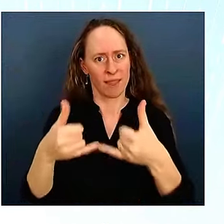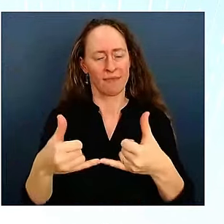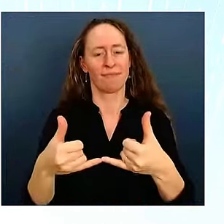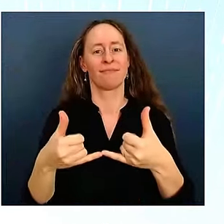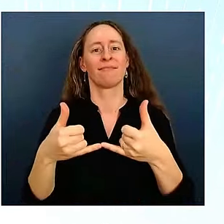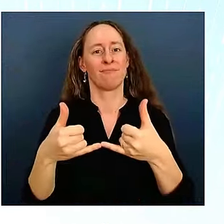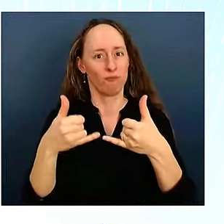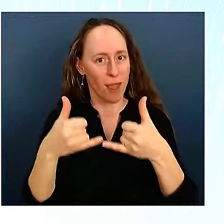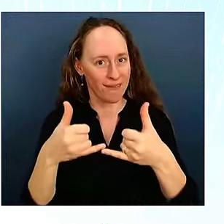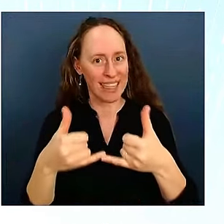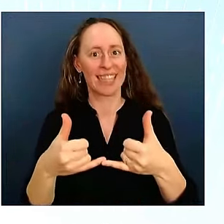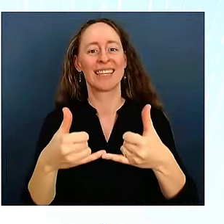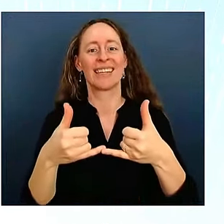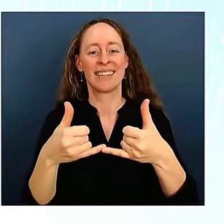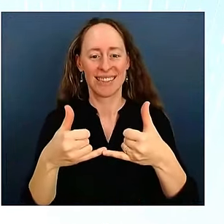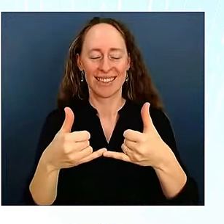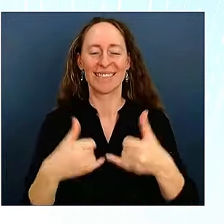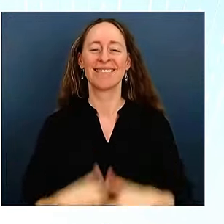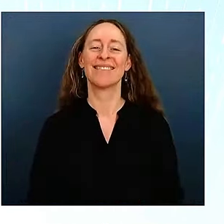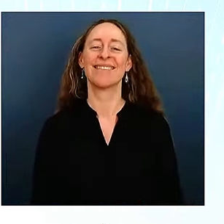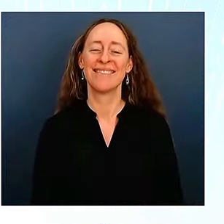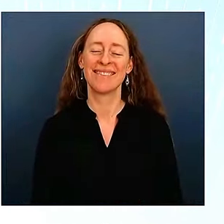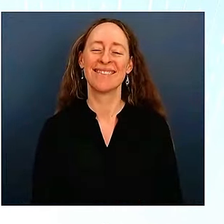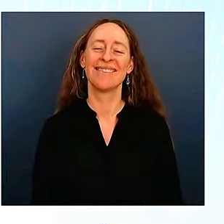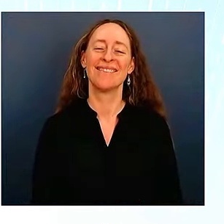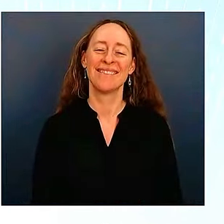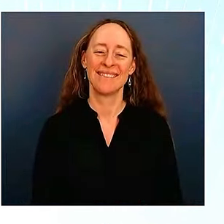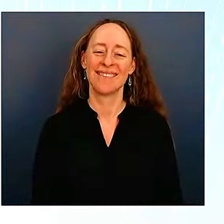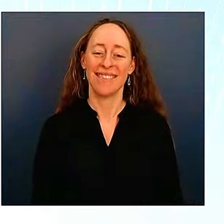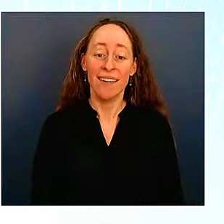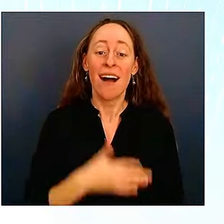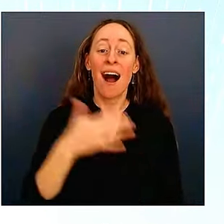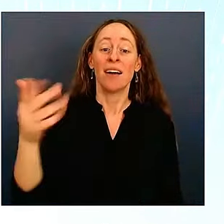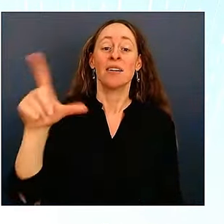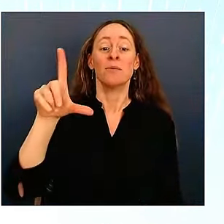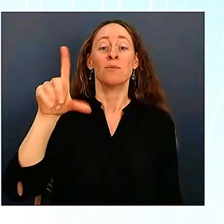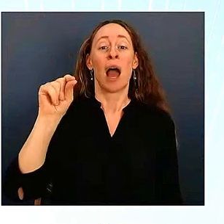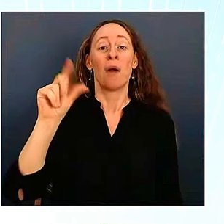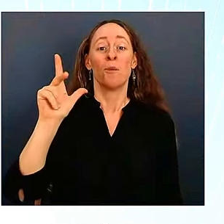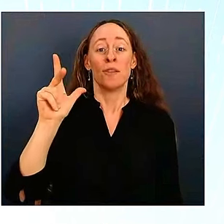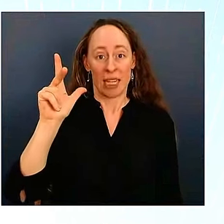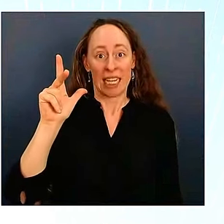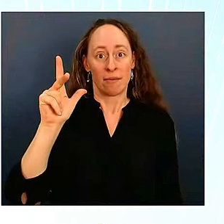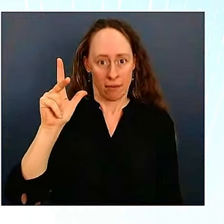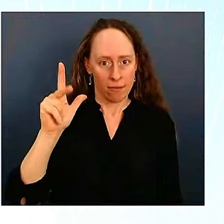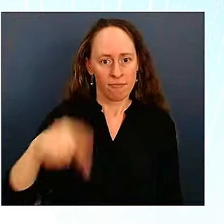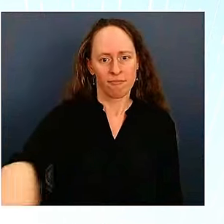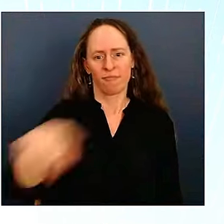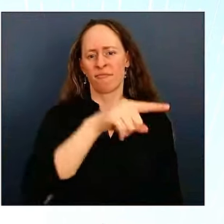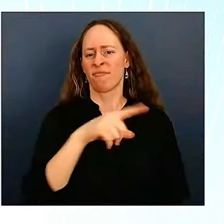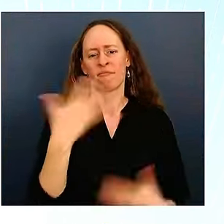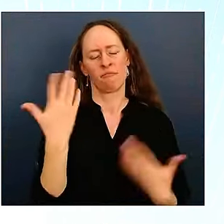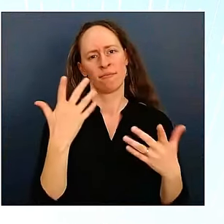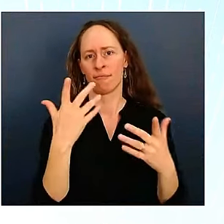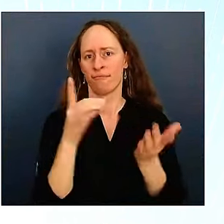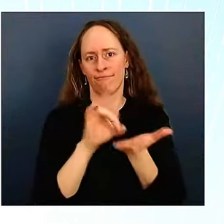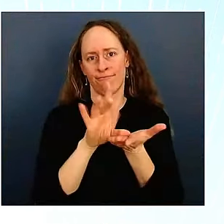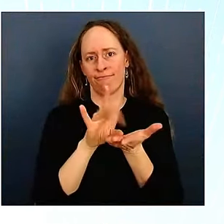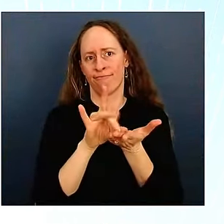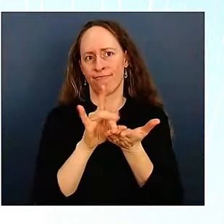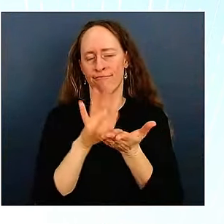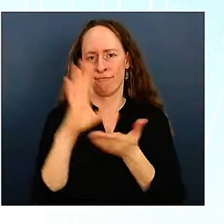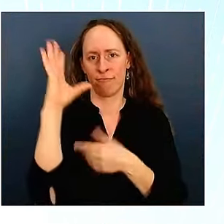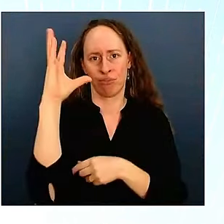During the 2023 regular season, you were the top scoring team in the MLS for the first time in the club's history. In round one